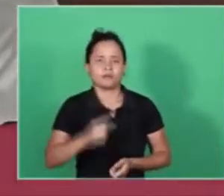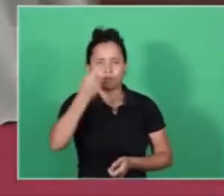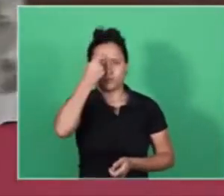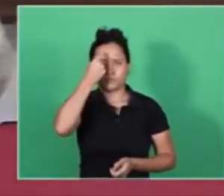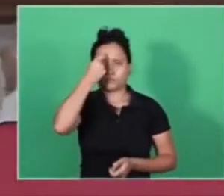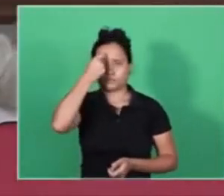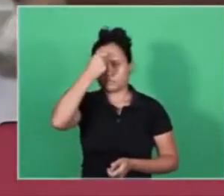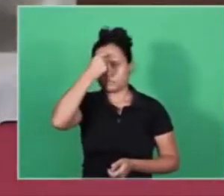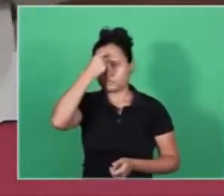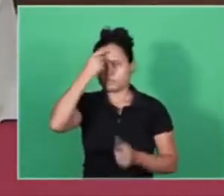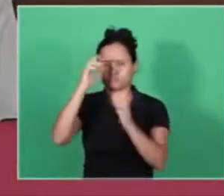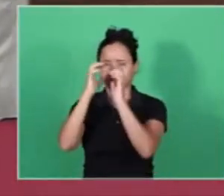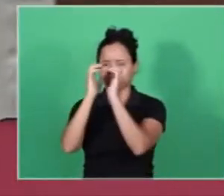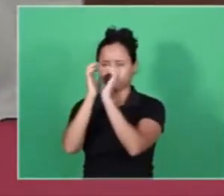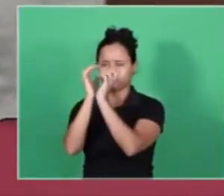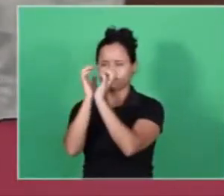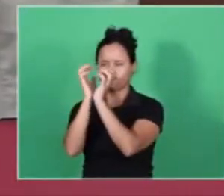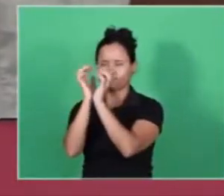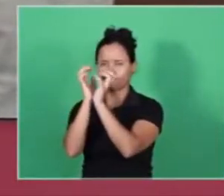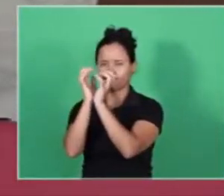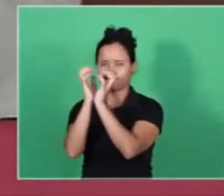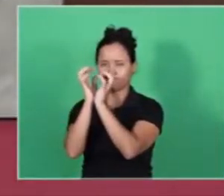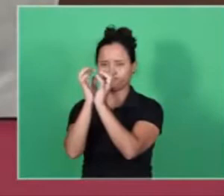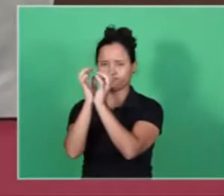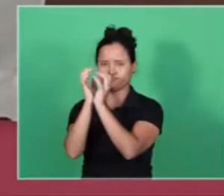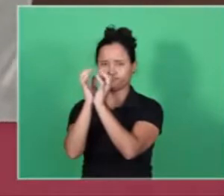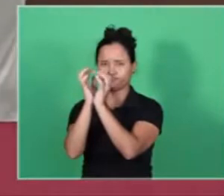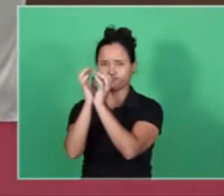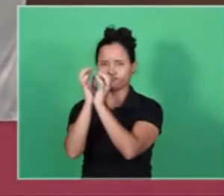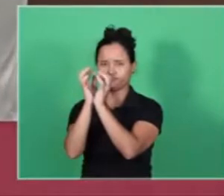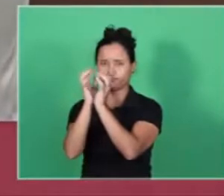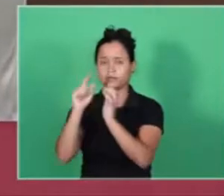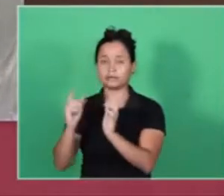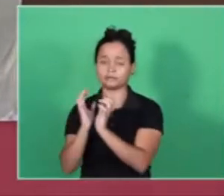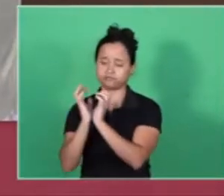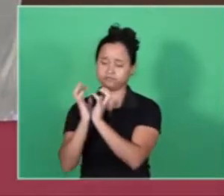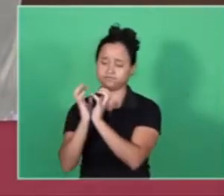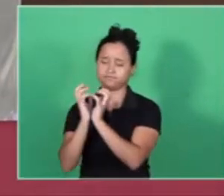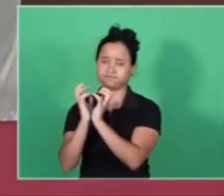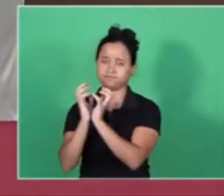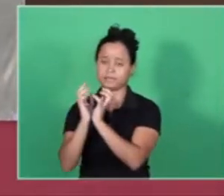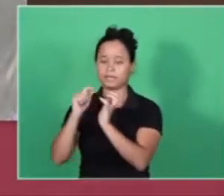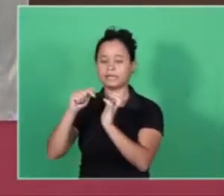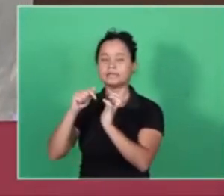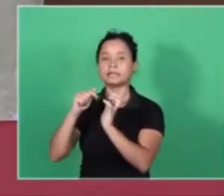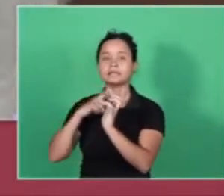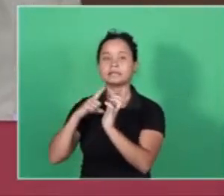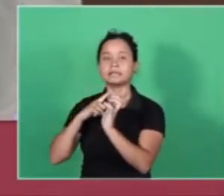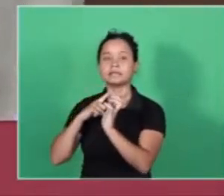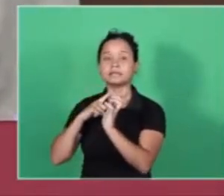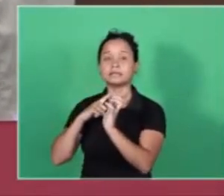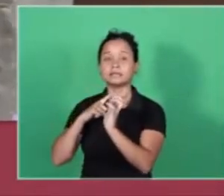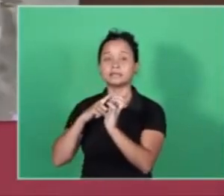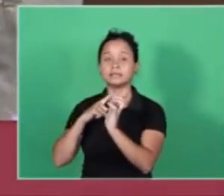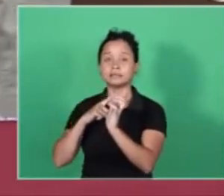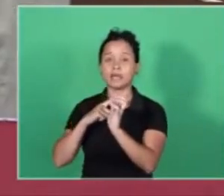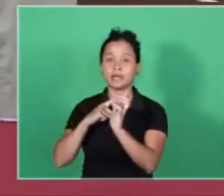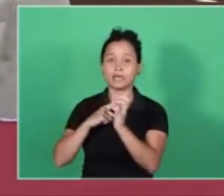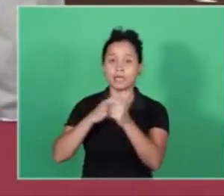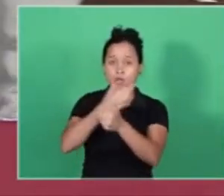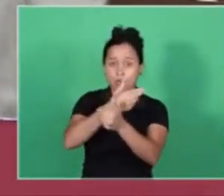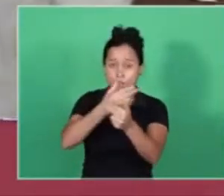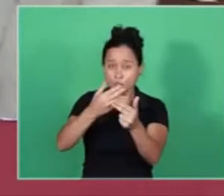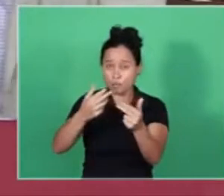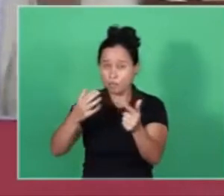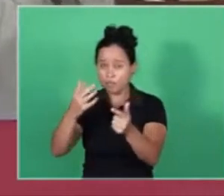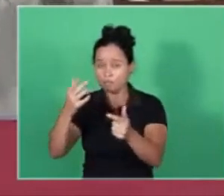brain is working, you have a number of elements. There are synapses